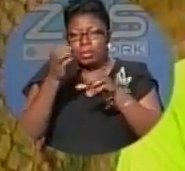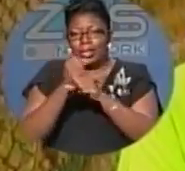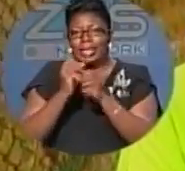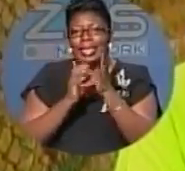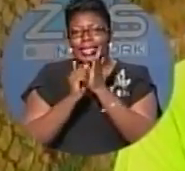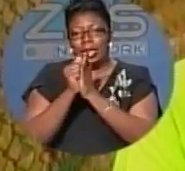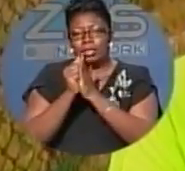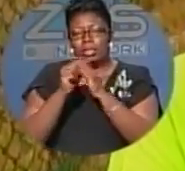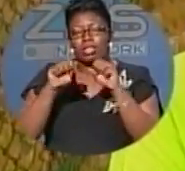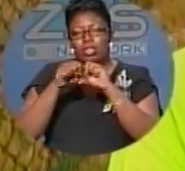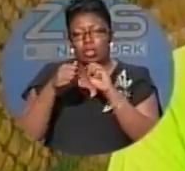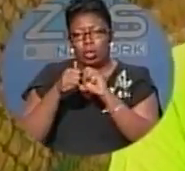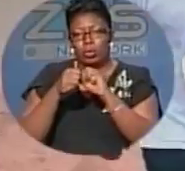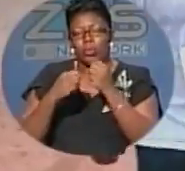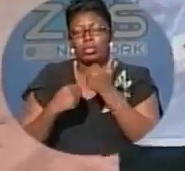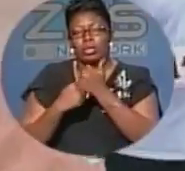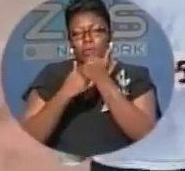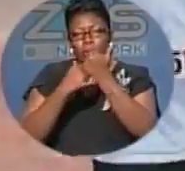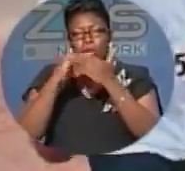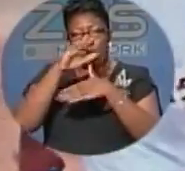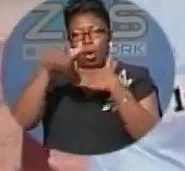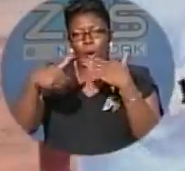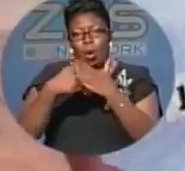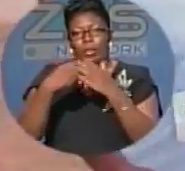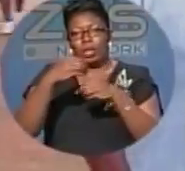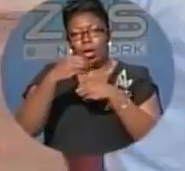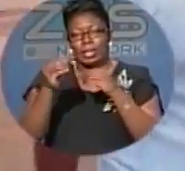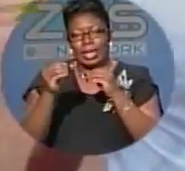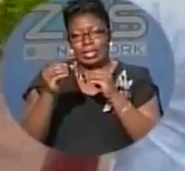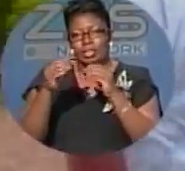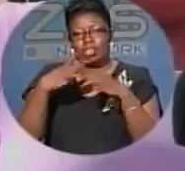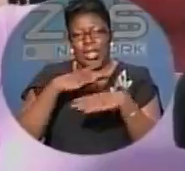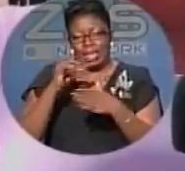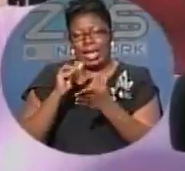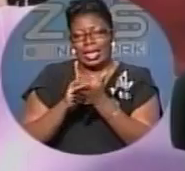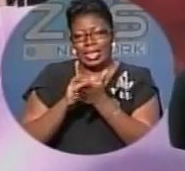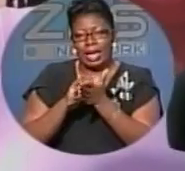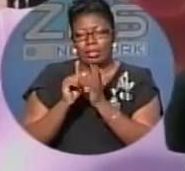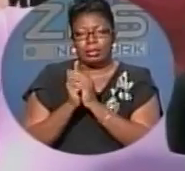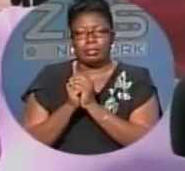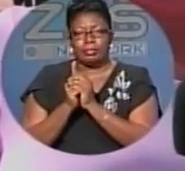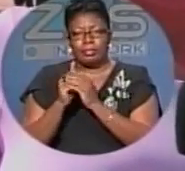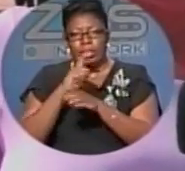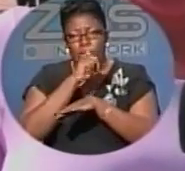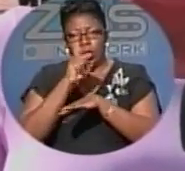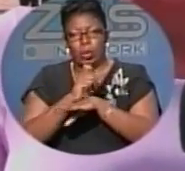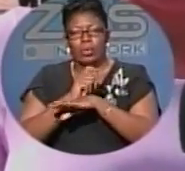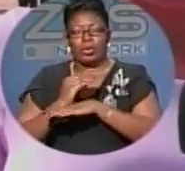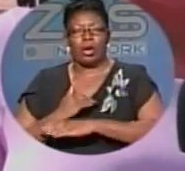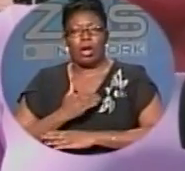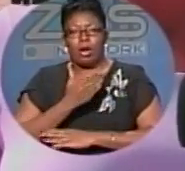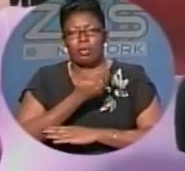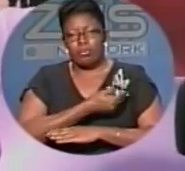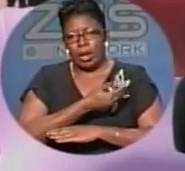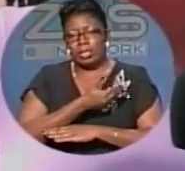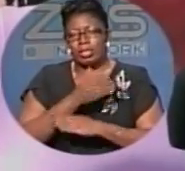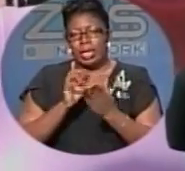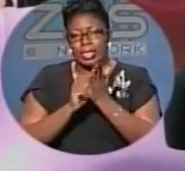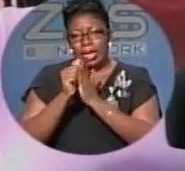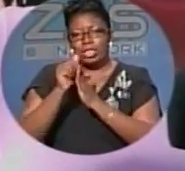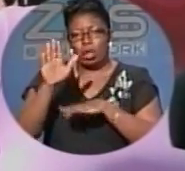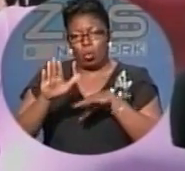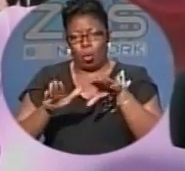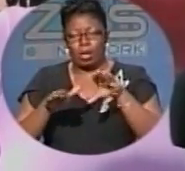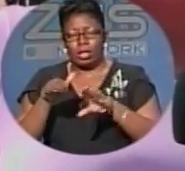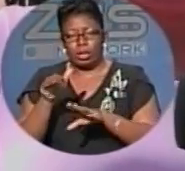So always support your organizations like that, not just the Cancer Society, but all of them. Eleuthera's Breast Cancer Walkathon was just